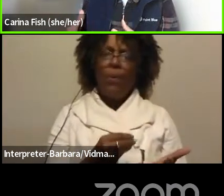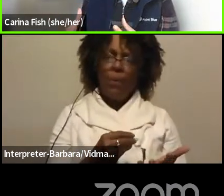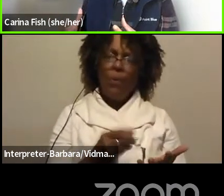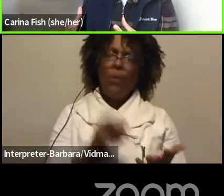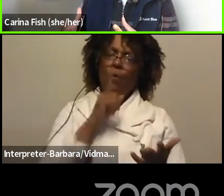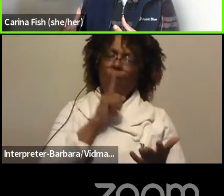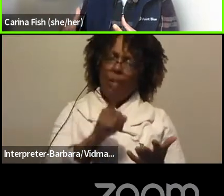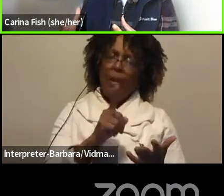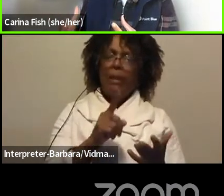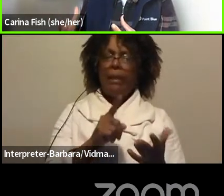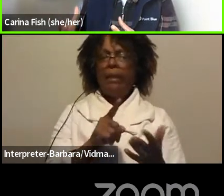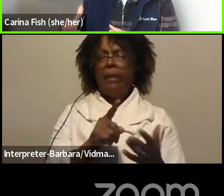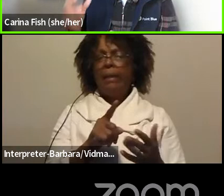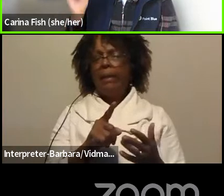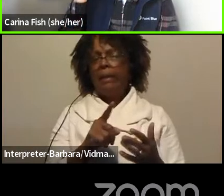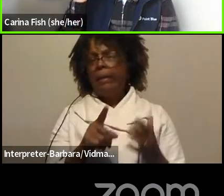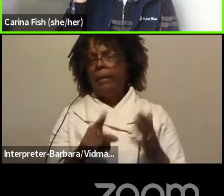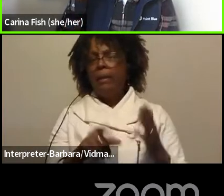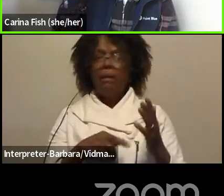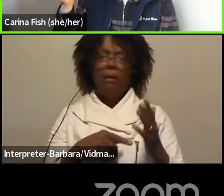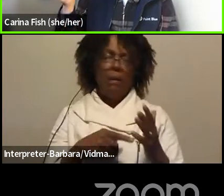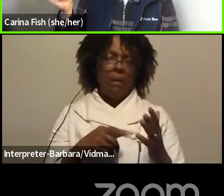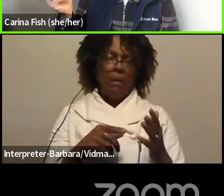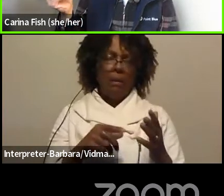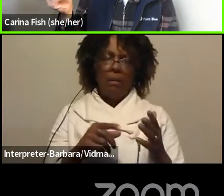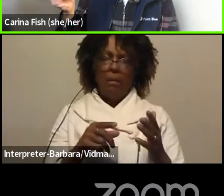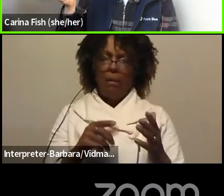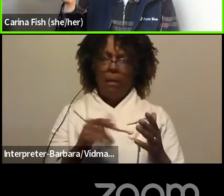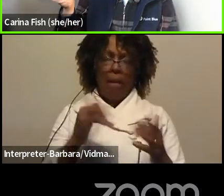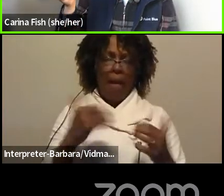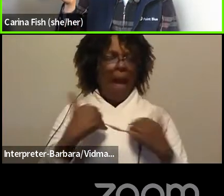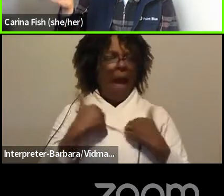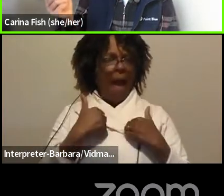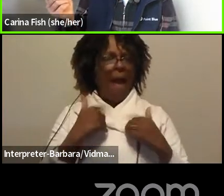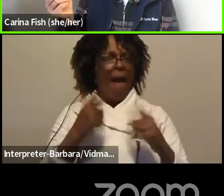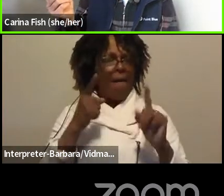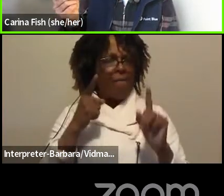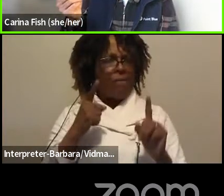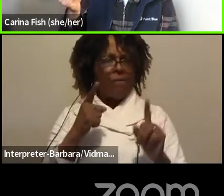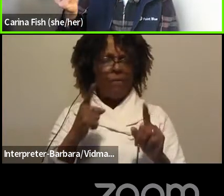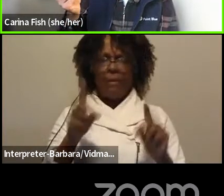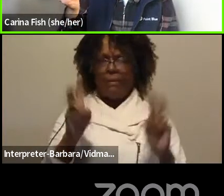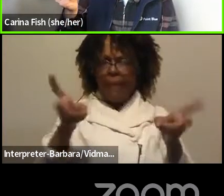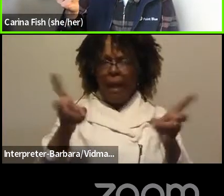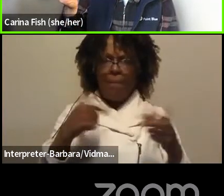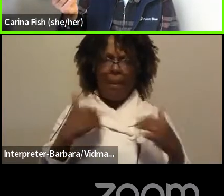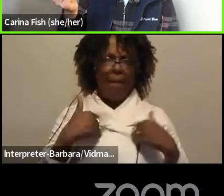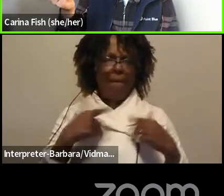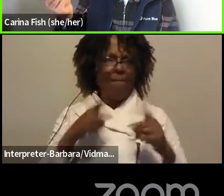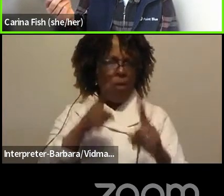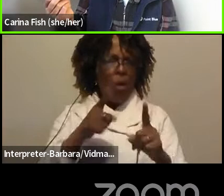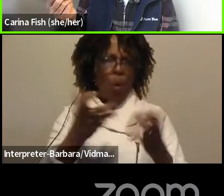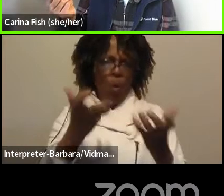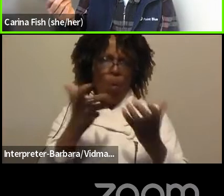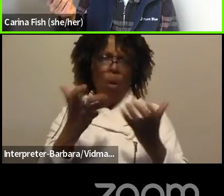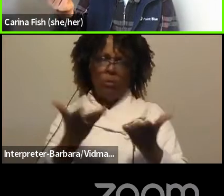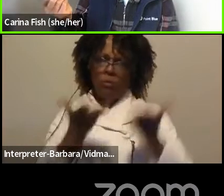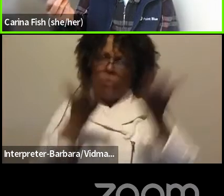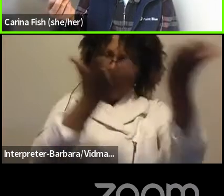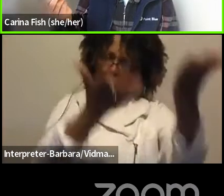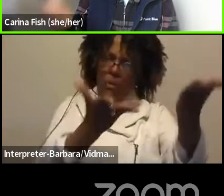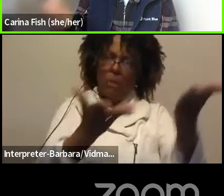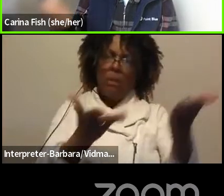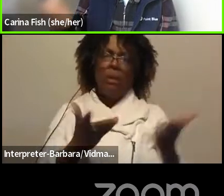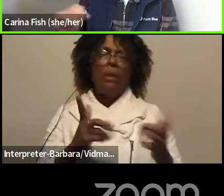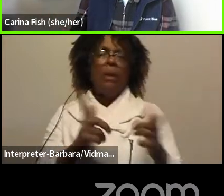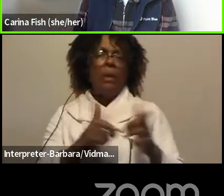that particular iteration that gets done, planting that seed for them to really marinate on and to say, hey, there are critiques of the ways that you're